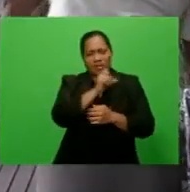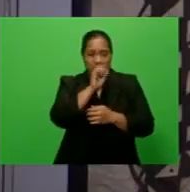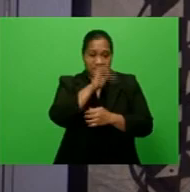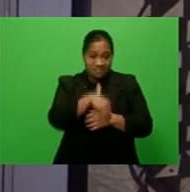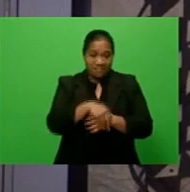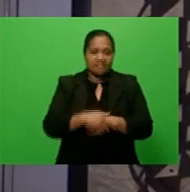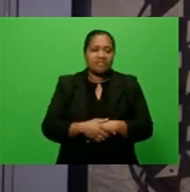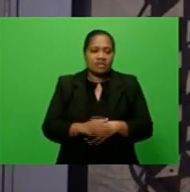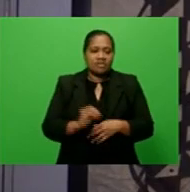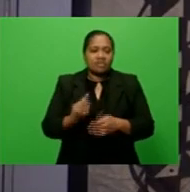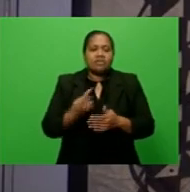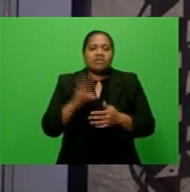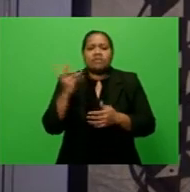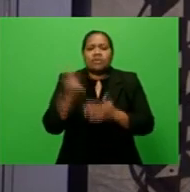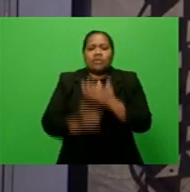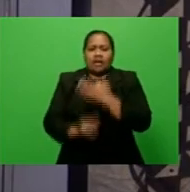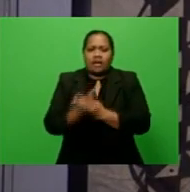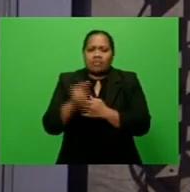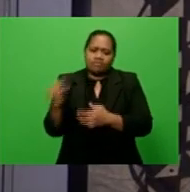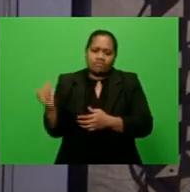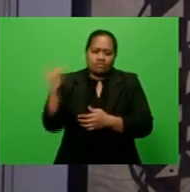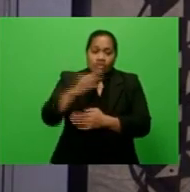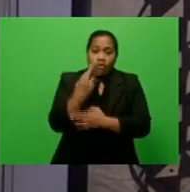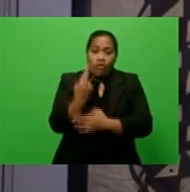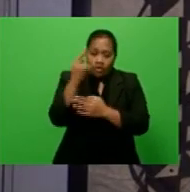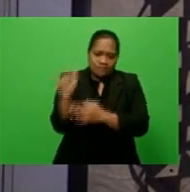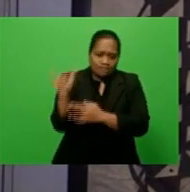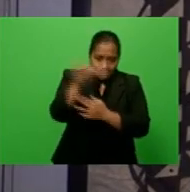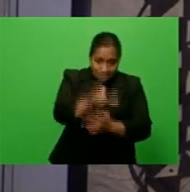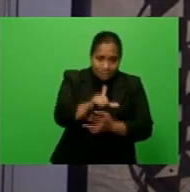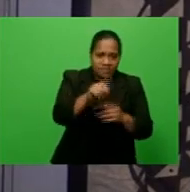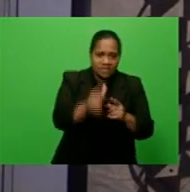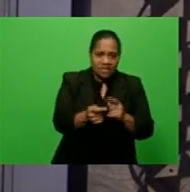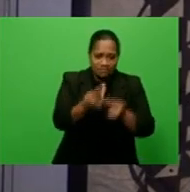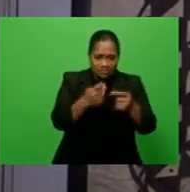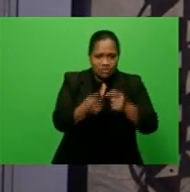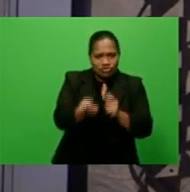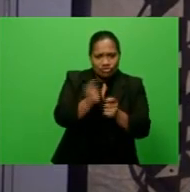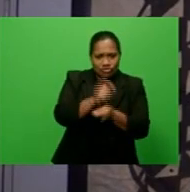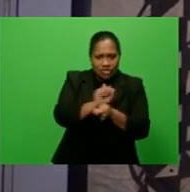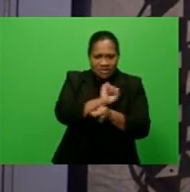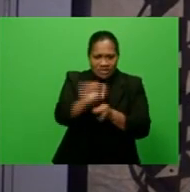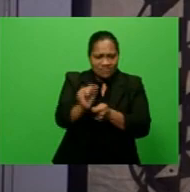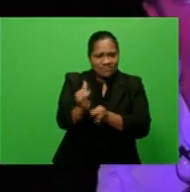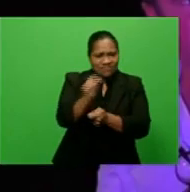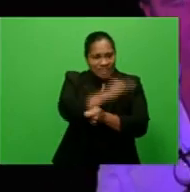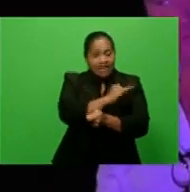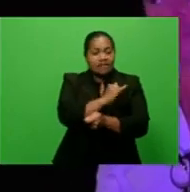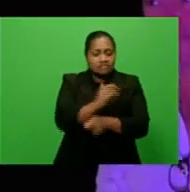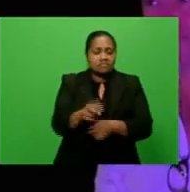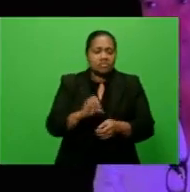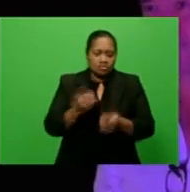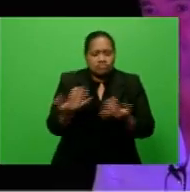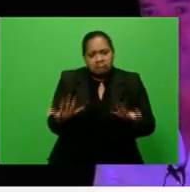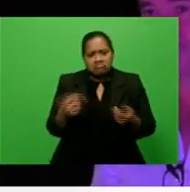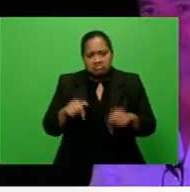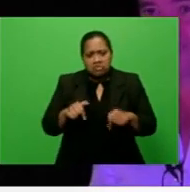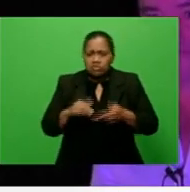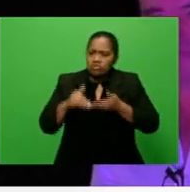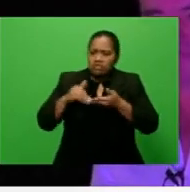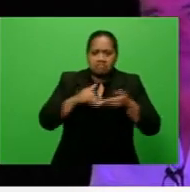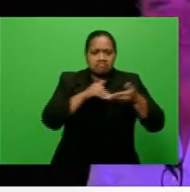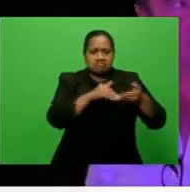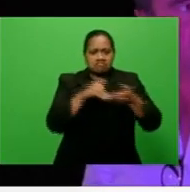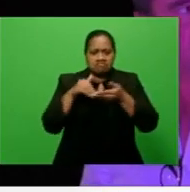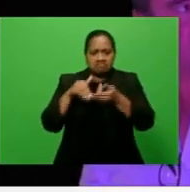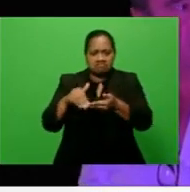needed to transit Auckland. We're continuing to have discussions with Fiji, again, to try and help each other out. Meanwhile,